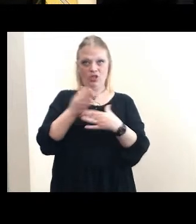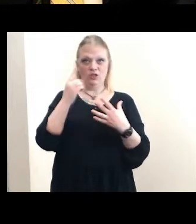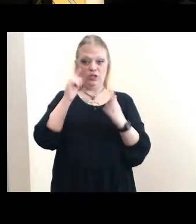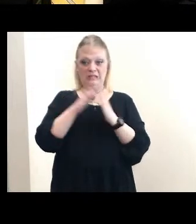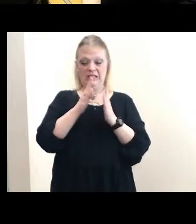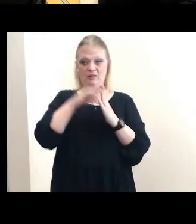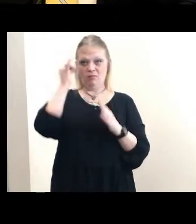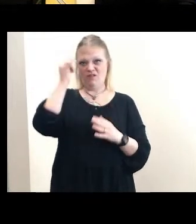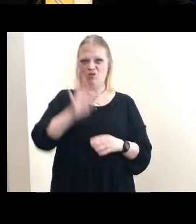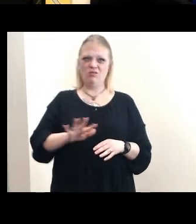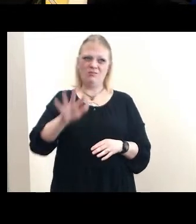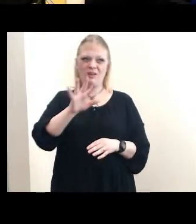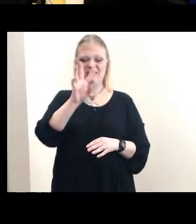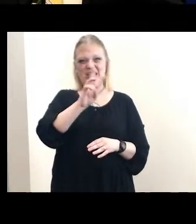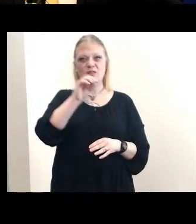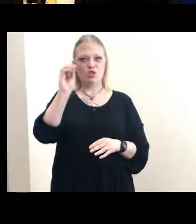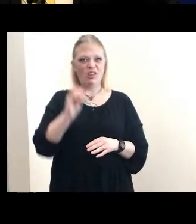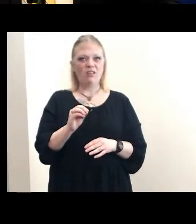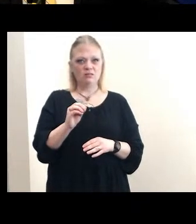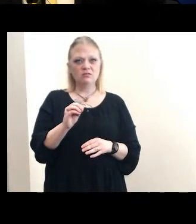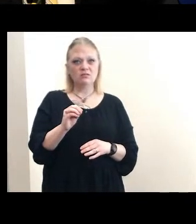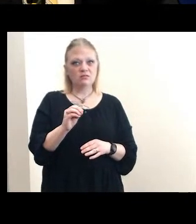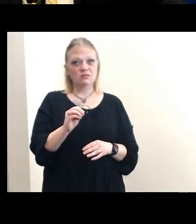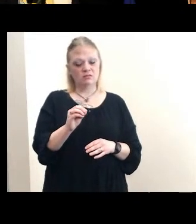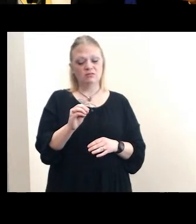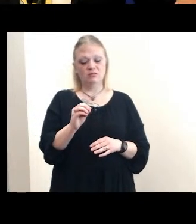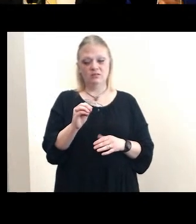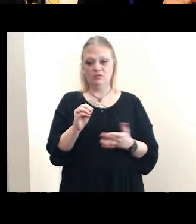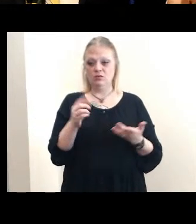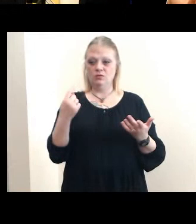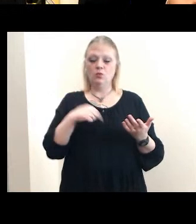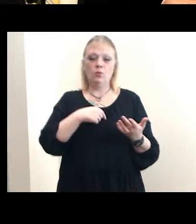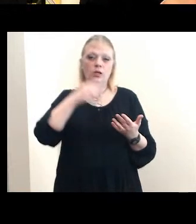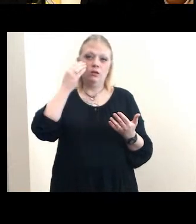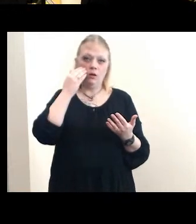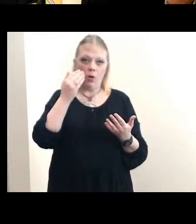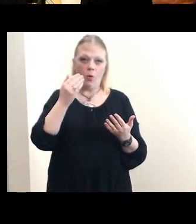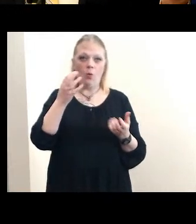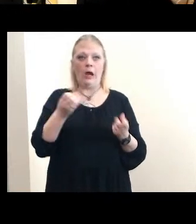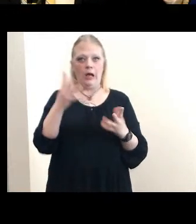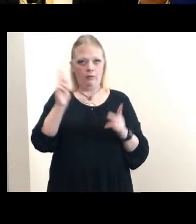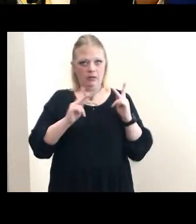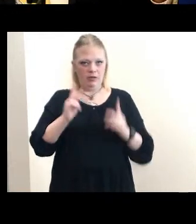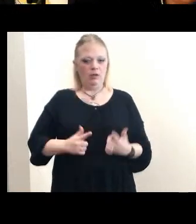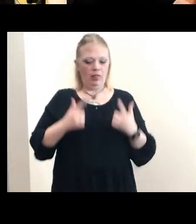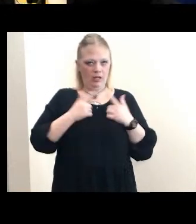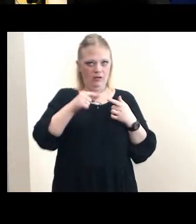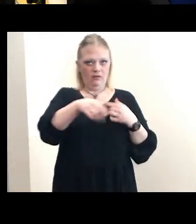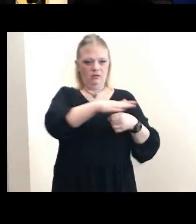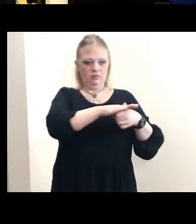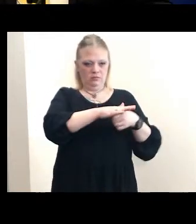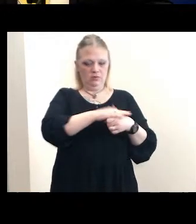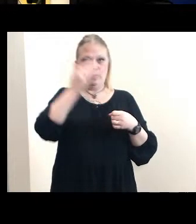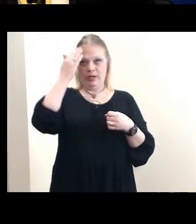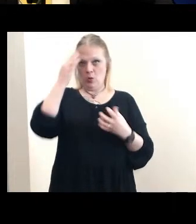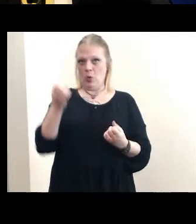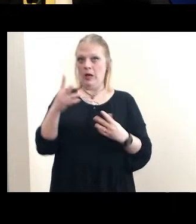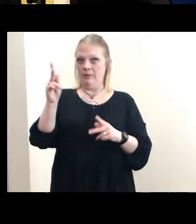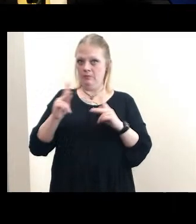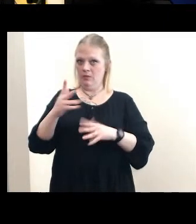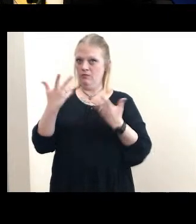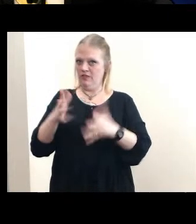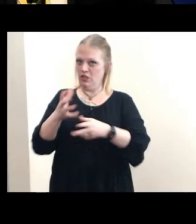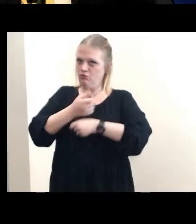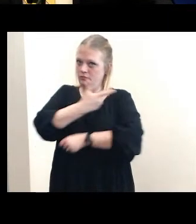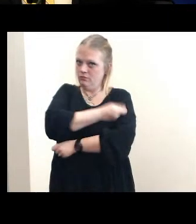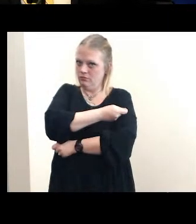of these zip codes is around 6%. So we know the numbers of the individuals who live in the zip codes, and we know the individuals who actually have received the